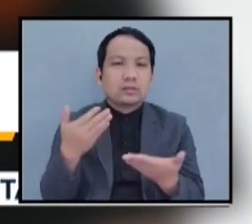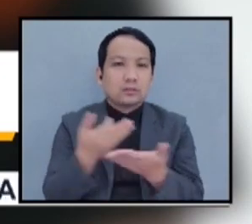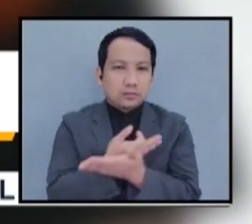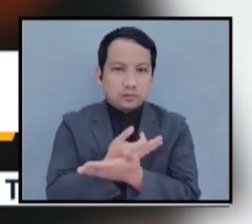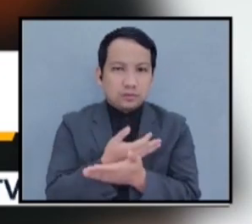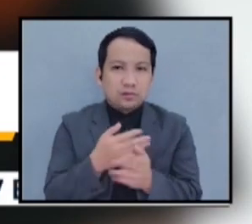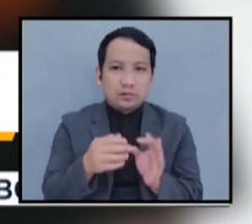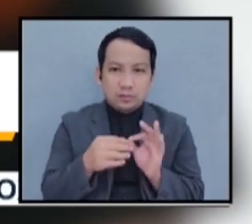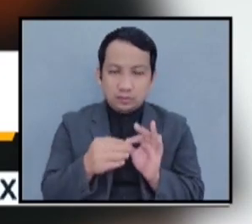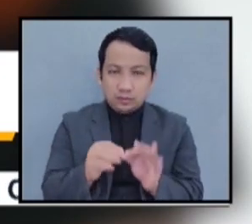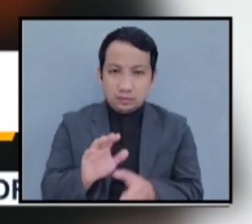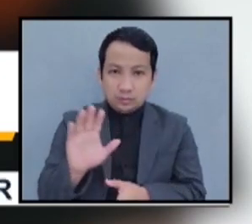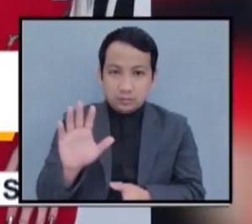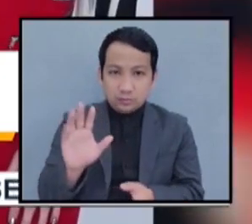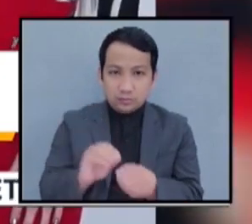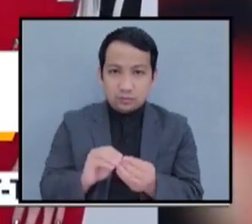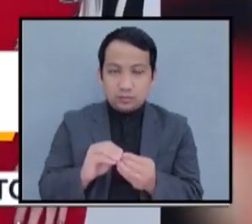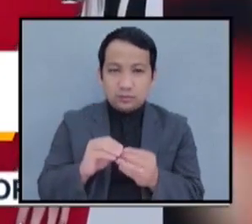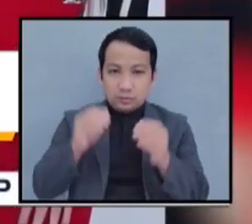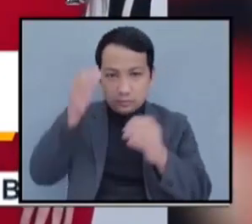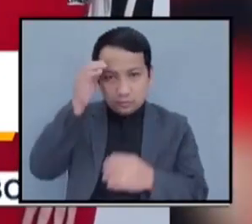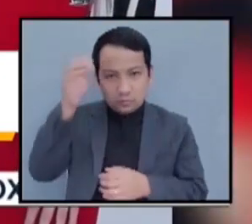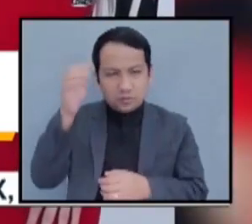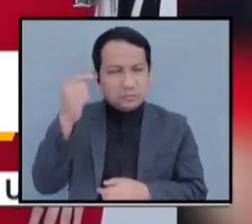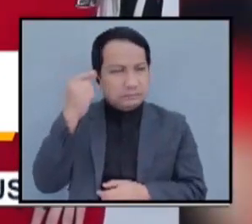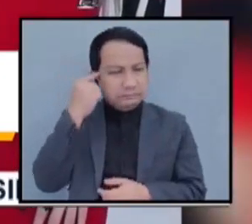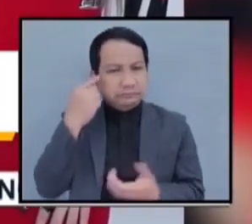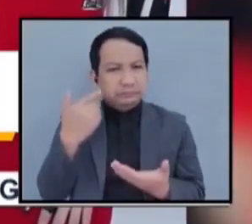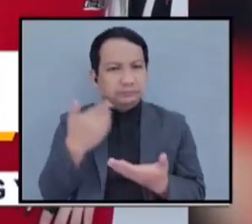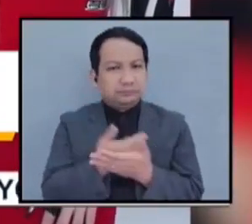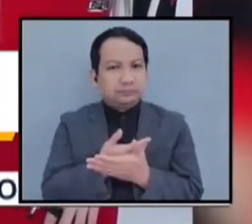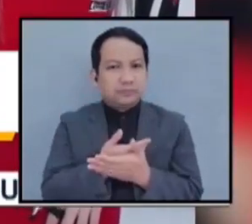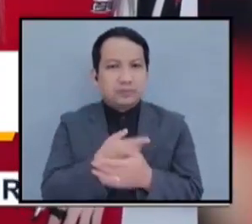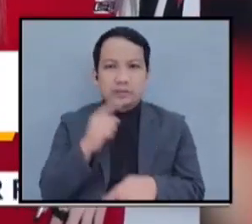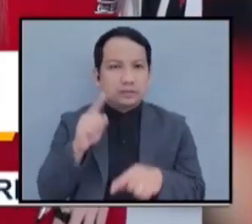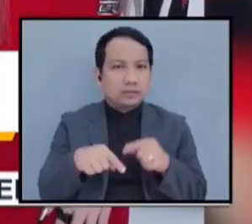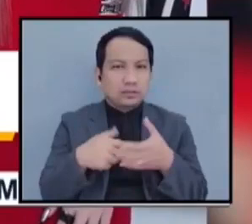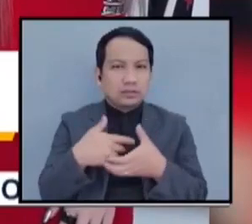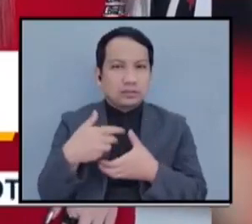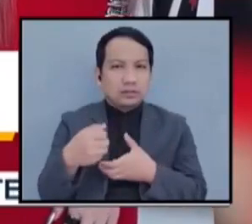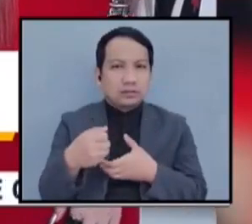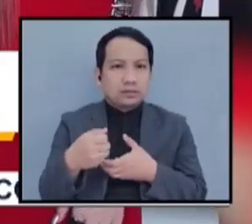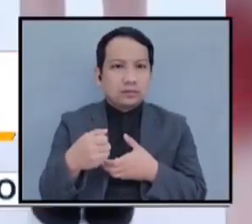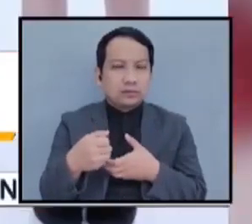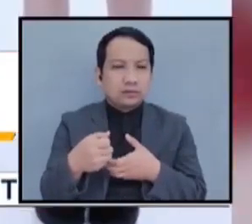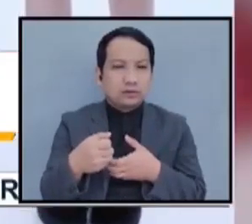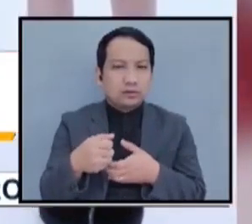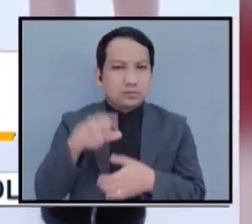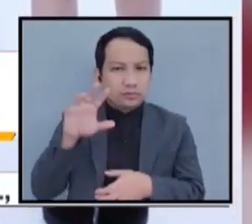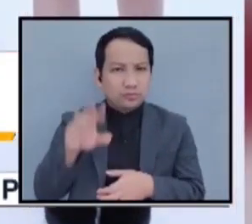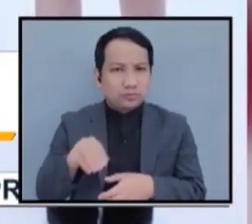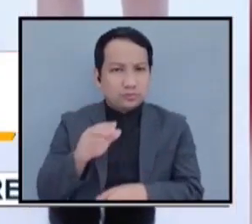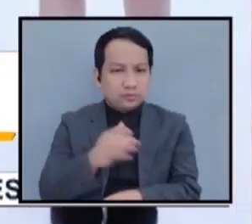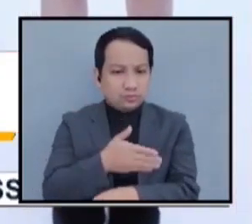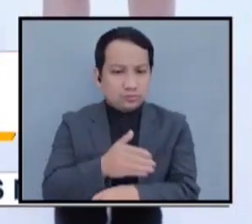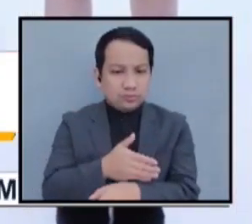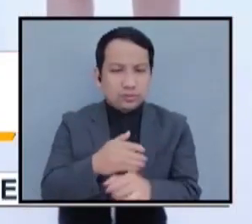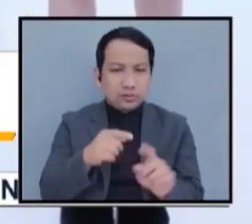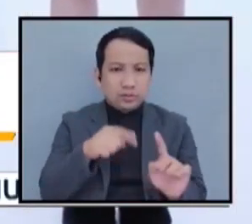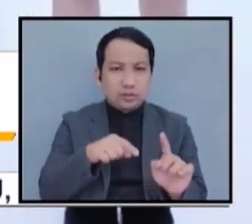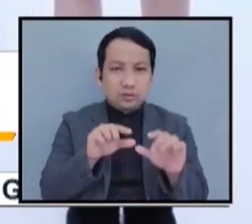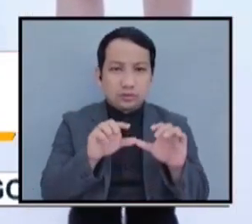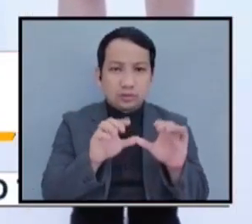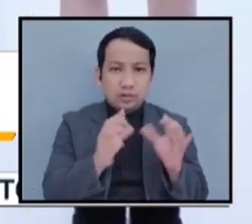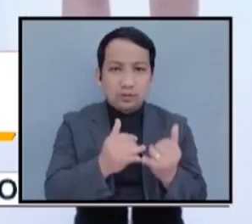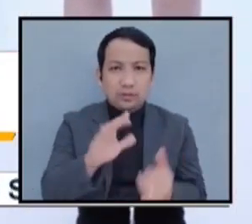sa kanya ang concept at sa tingin niya ay hindi pa naglalabas ng ganitong klaseng kanta ang YG. Ibinahagi rin ng YG na